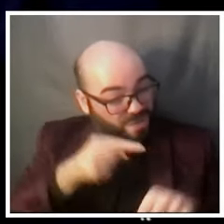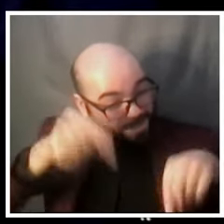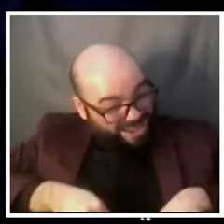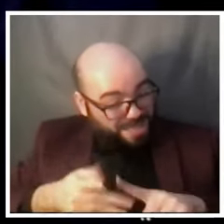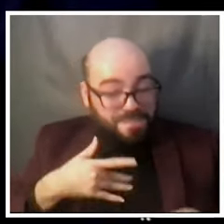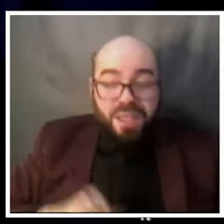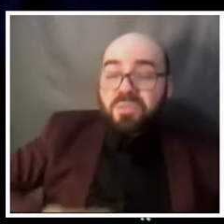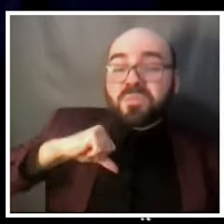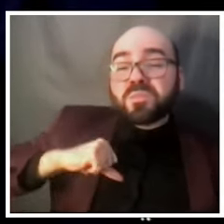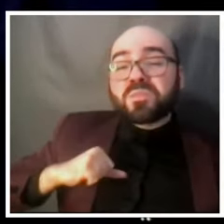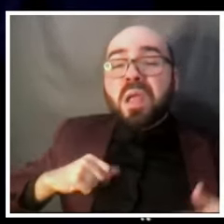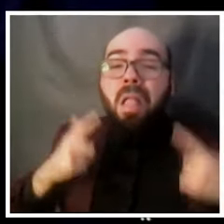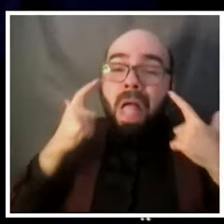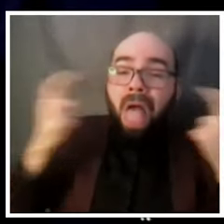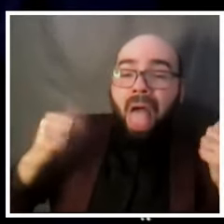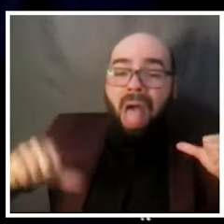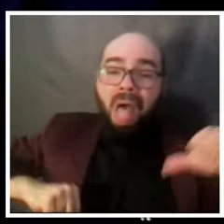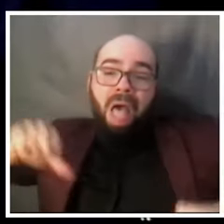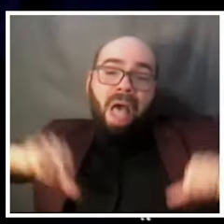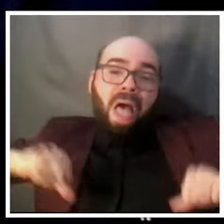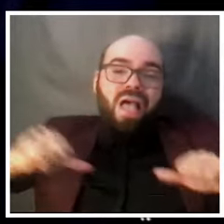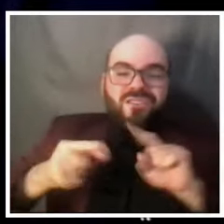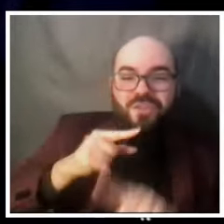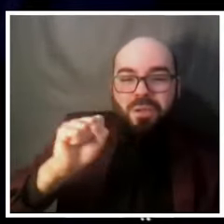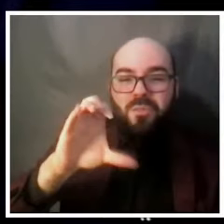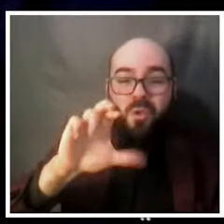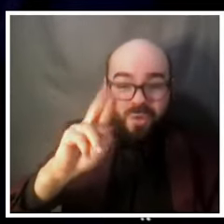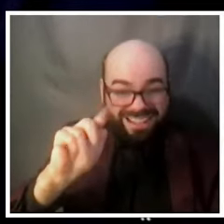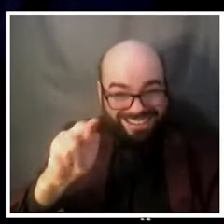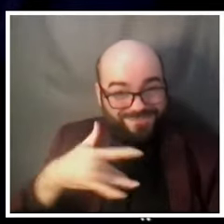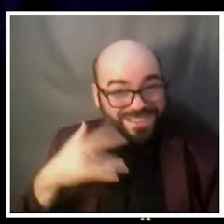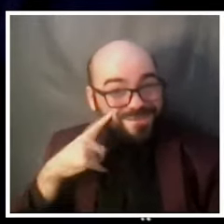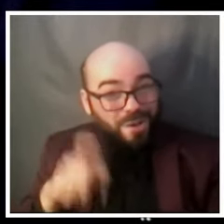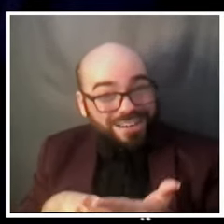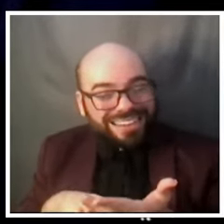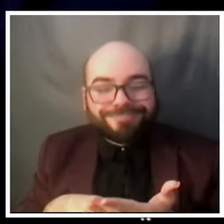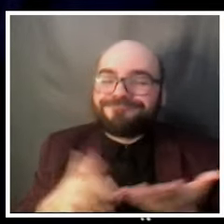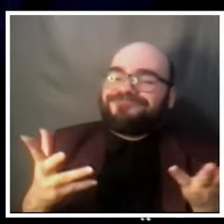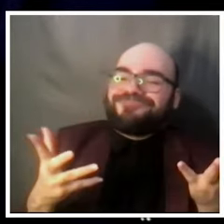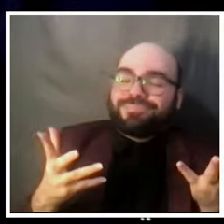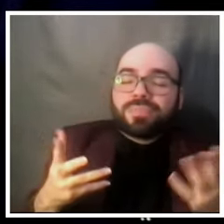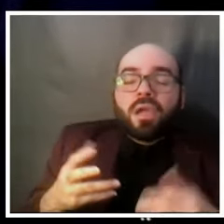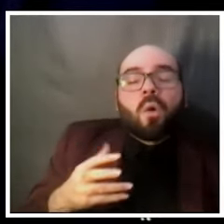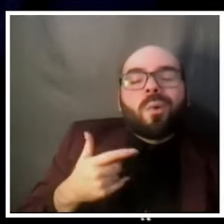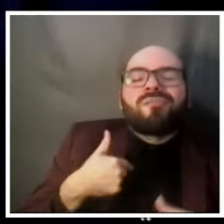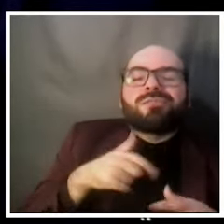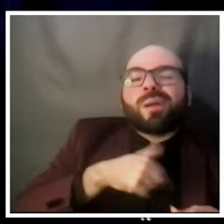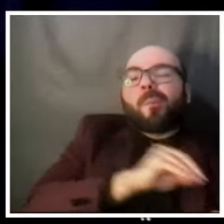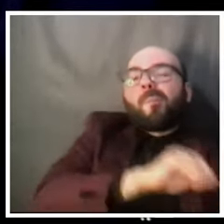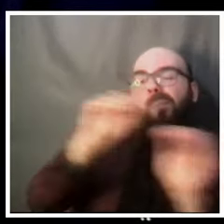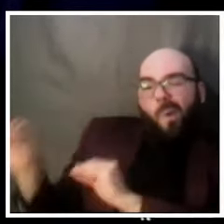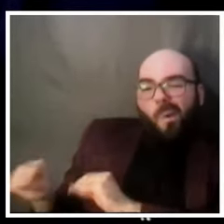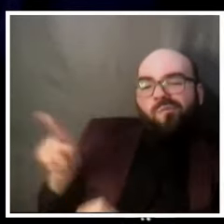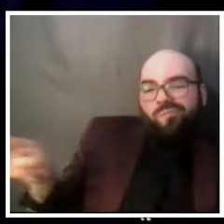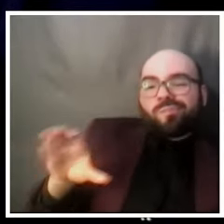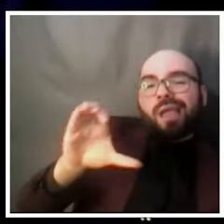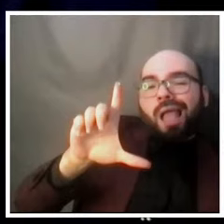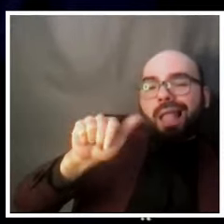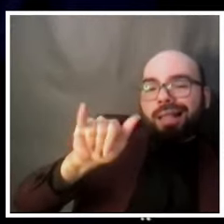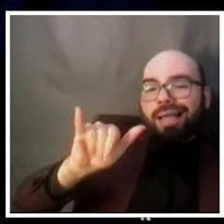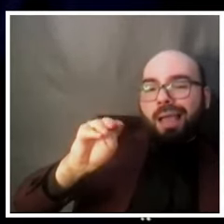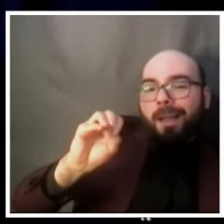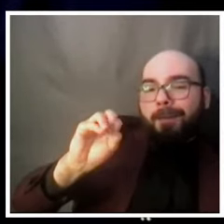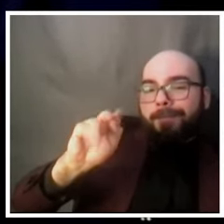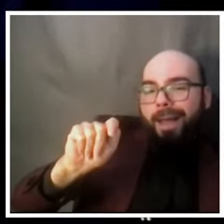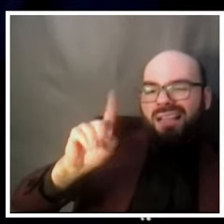Look, because I see here what I saw in Claymont, Delaware, removed. Used to be a big steel town with